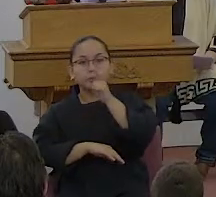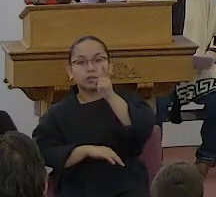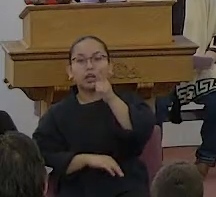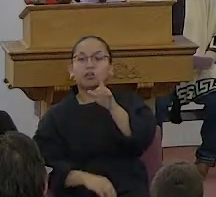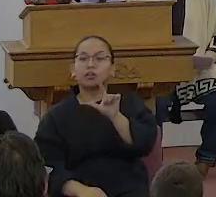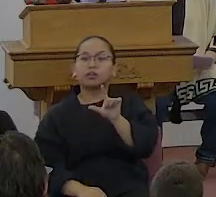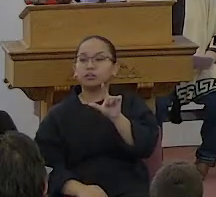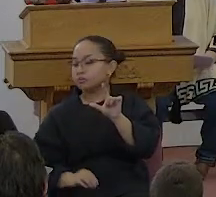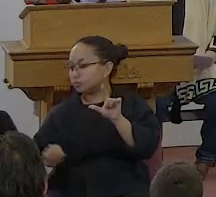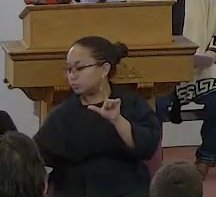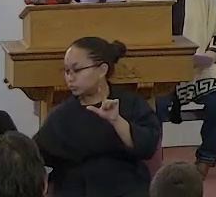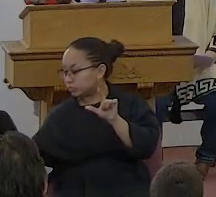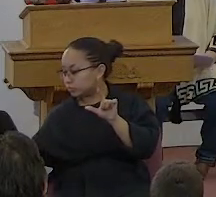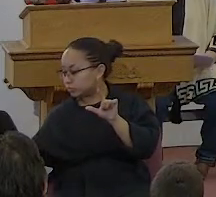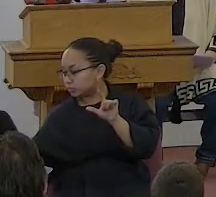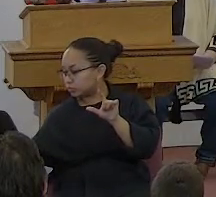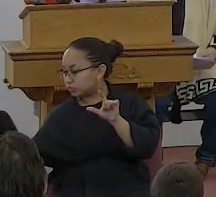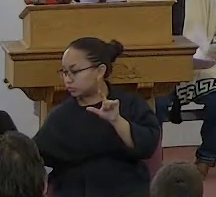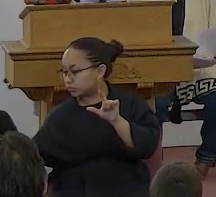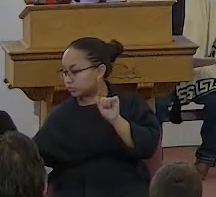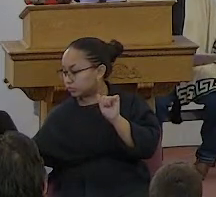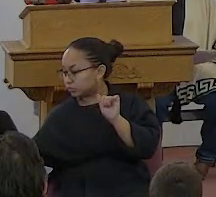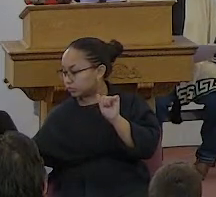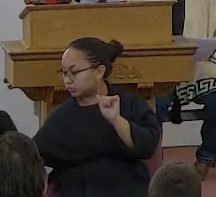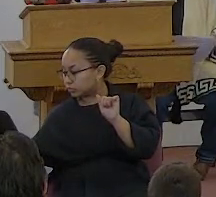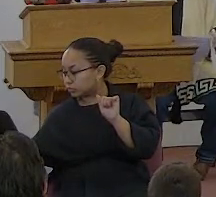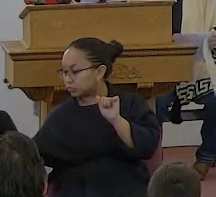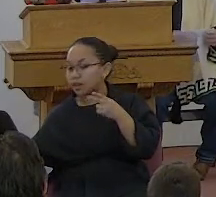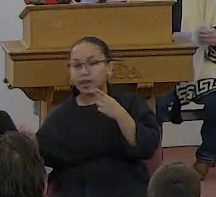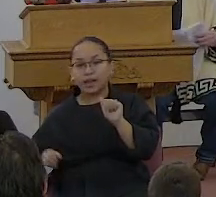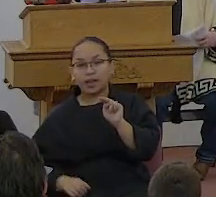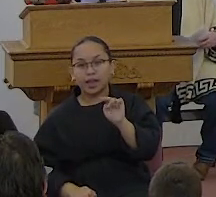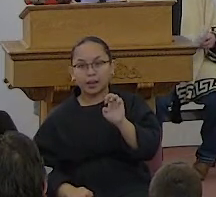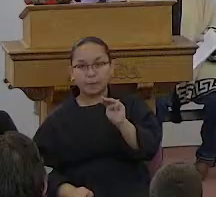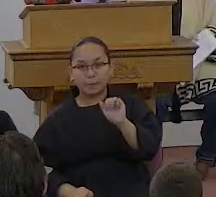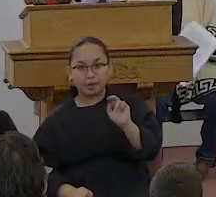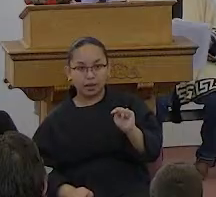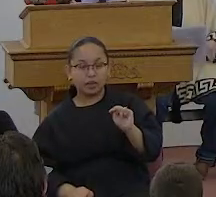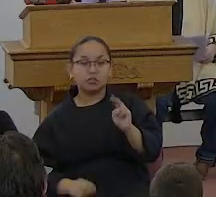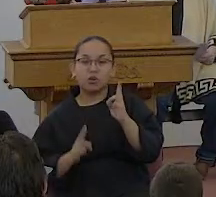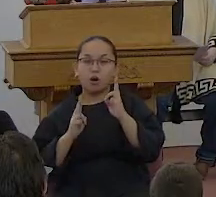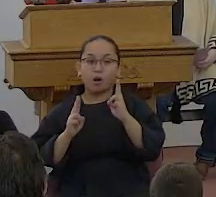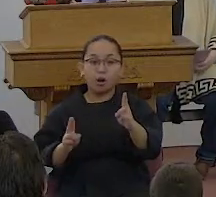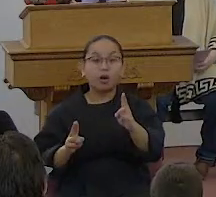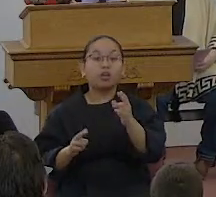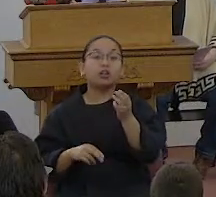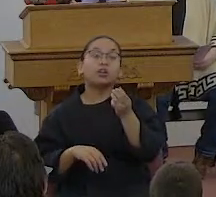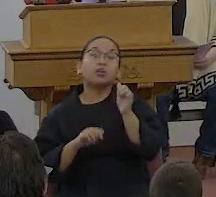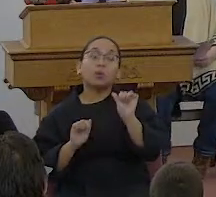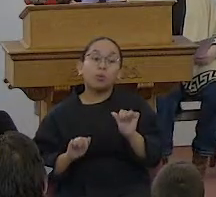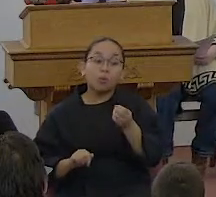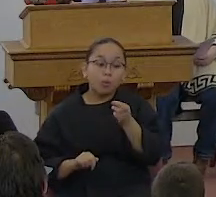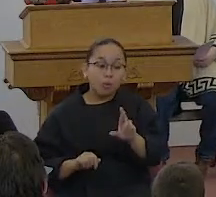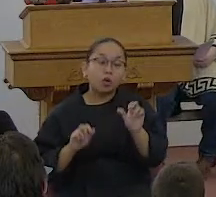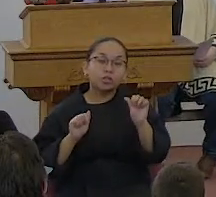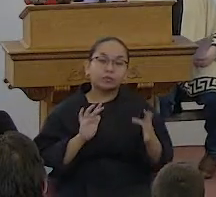Sunday after the service, or by using the contact information printed on the order of